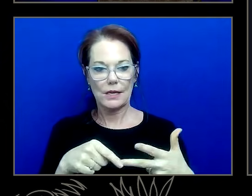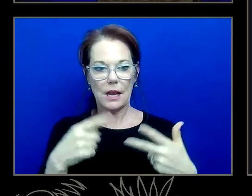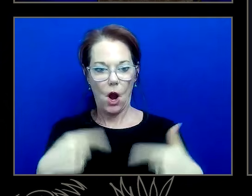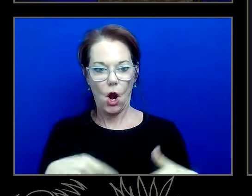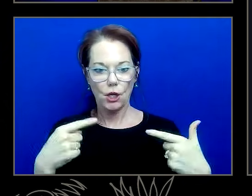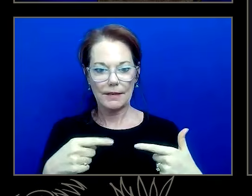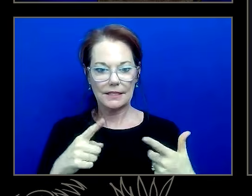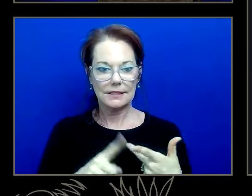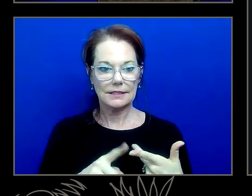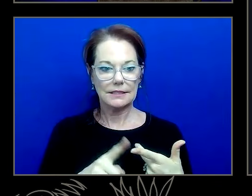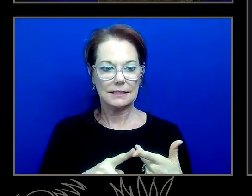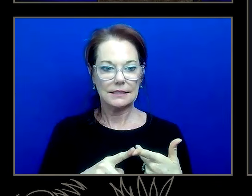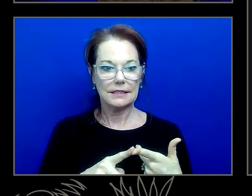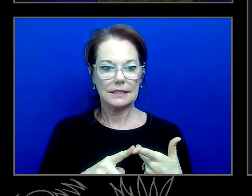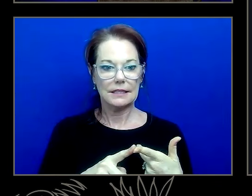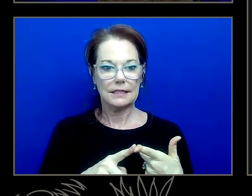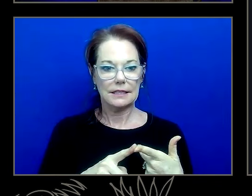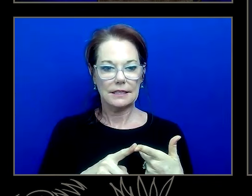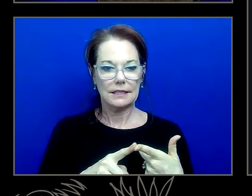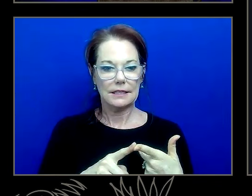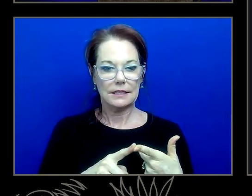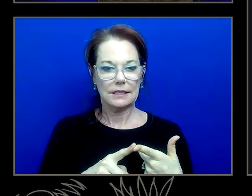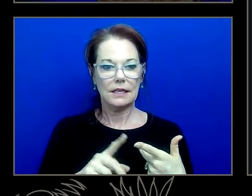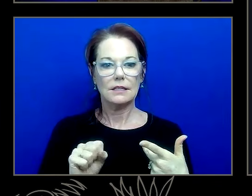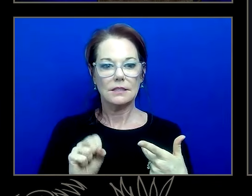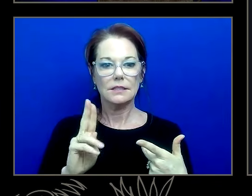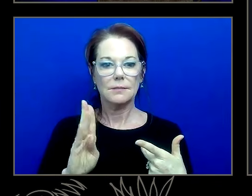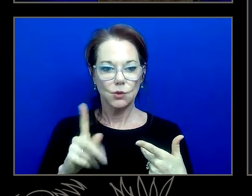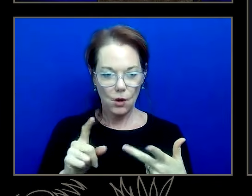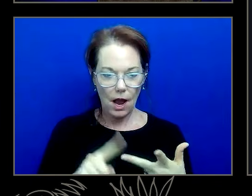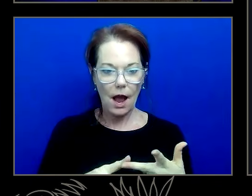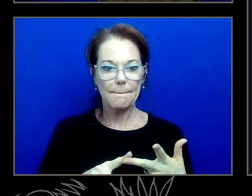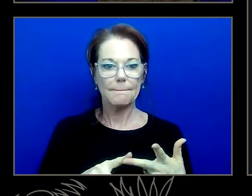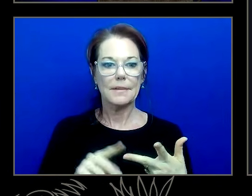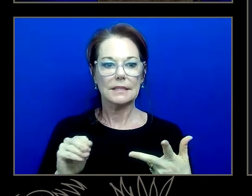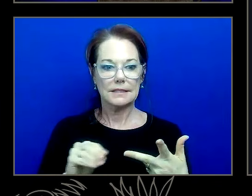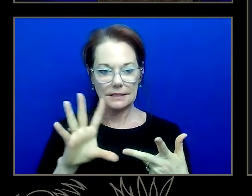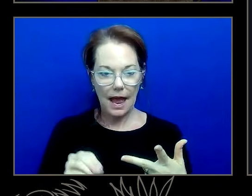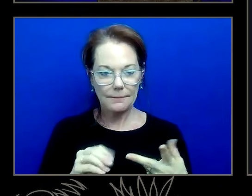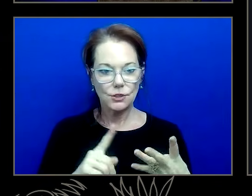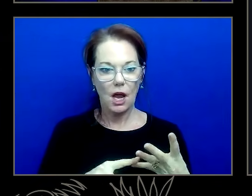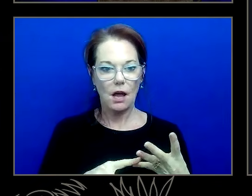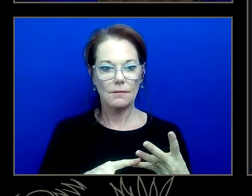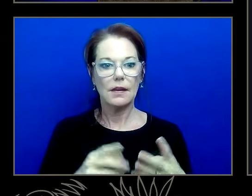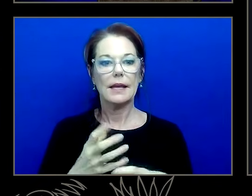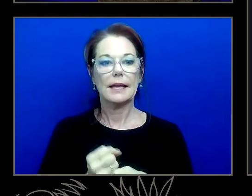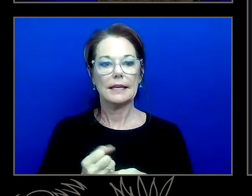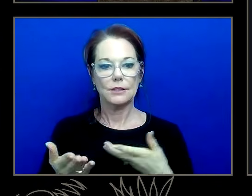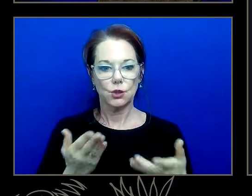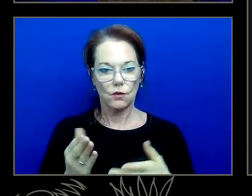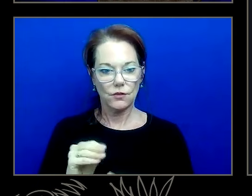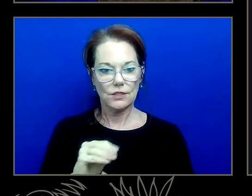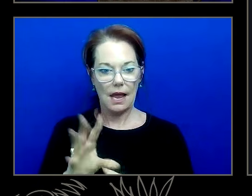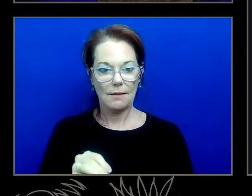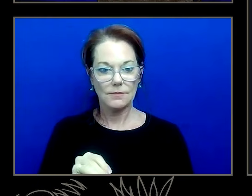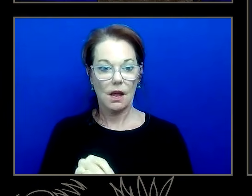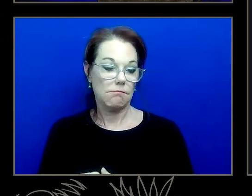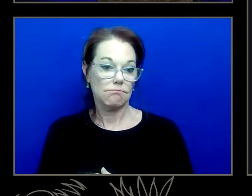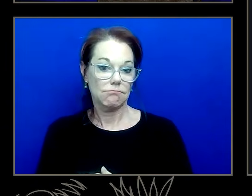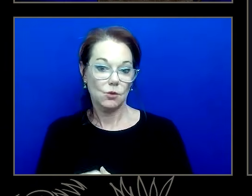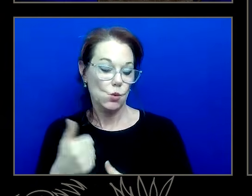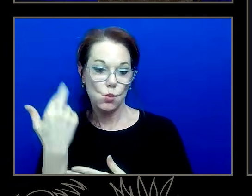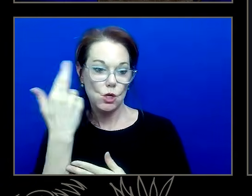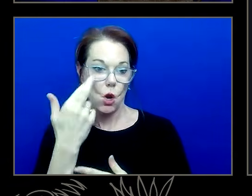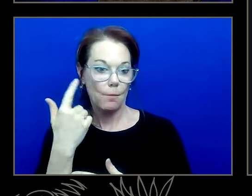snapshot, and get the server snapshot. And you would be forgiven if you haven't heard of this hook or used it because it is hidden in those other hooks